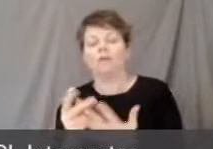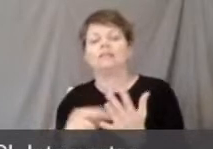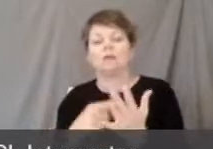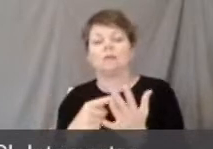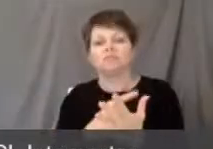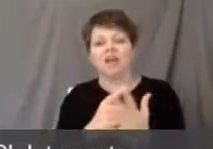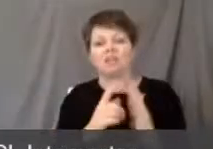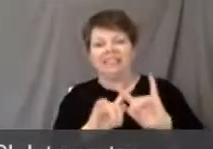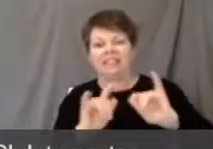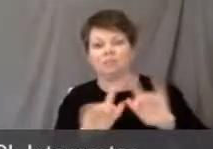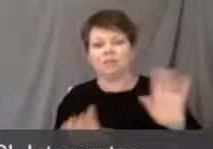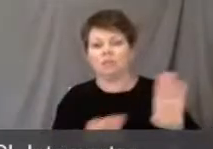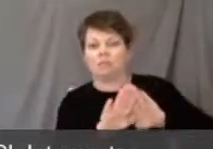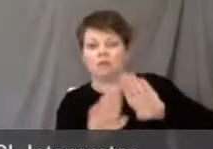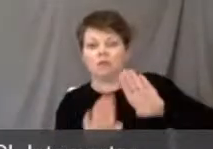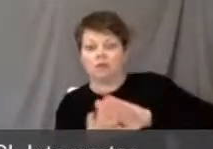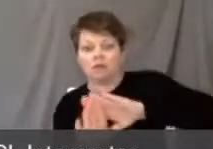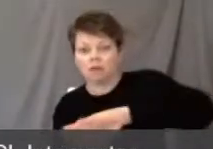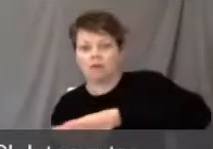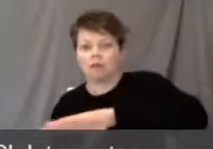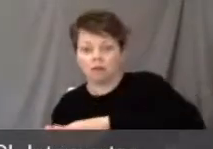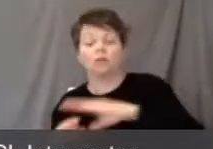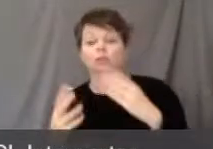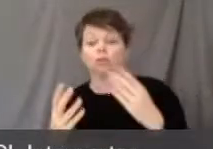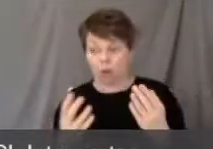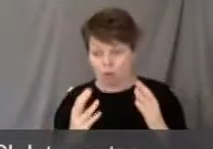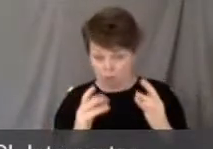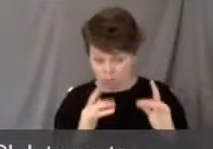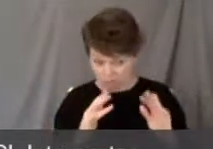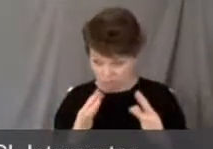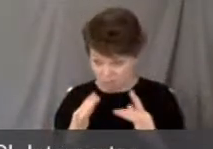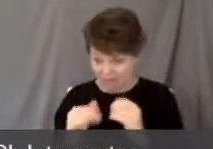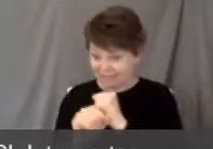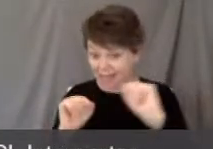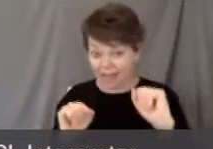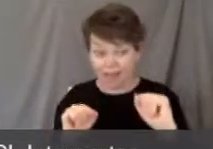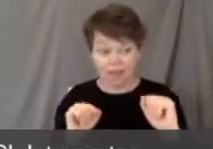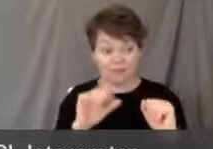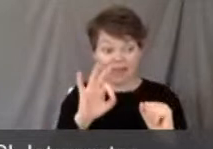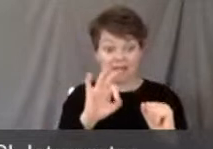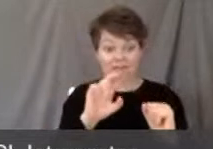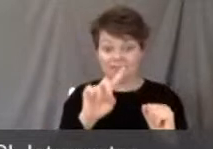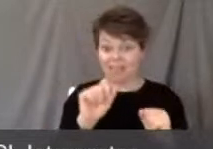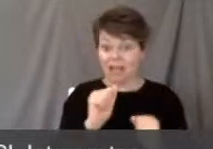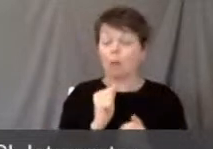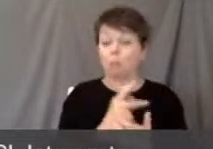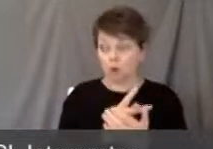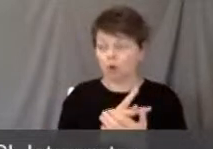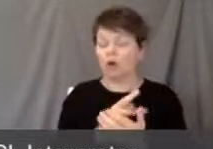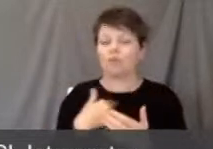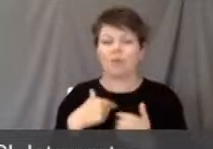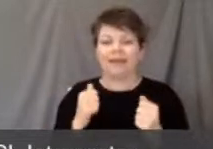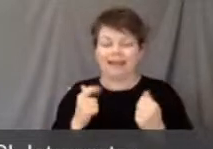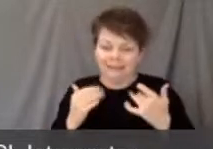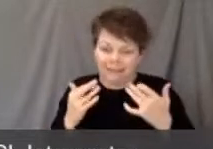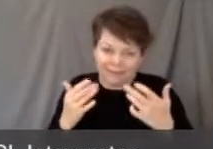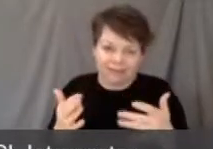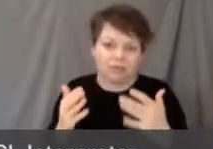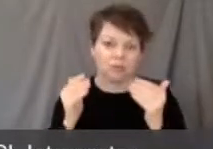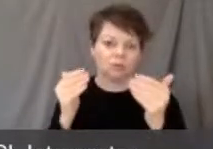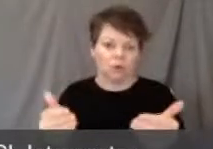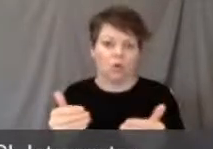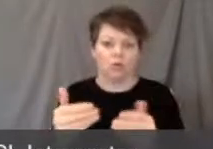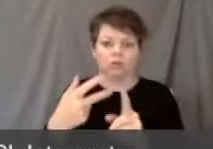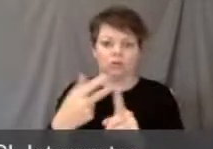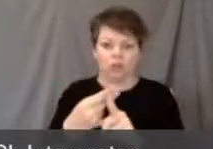time so that as soon as it was considered safe and approved by the FDA, we could move towards getting them the shots